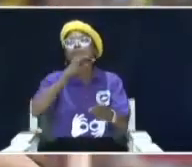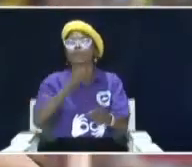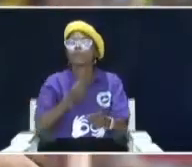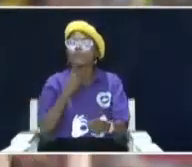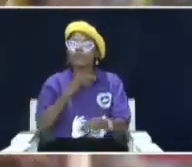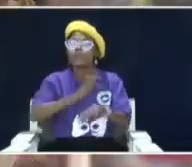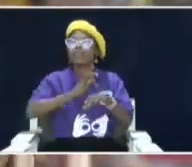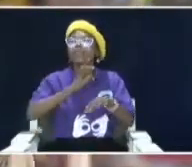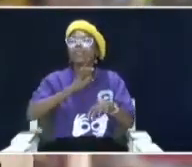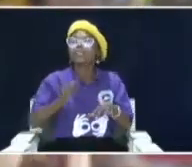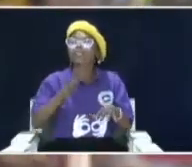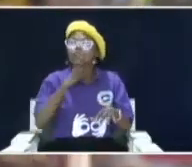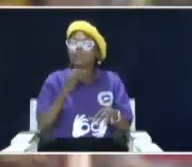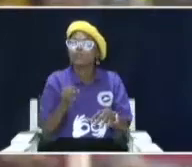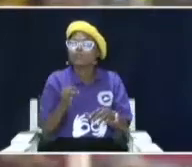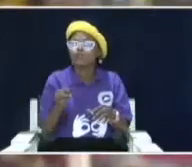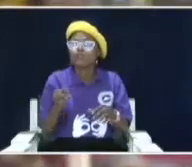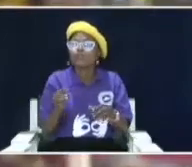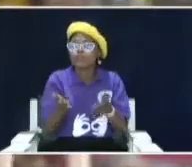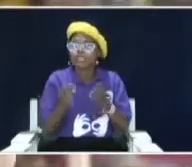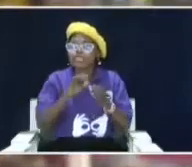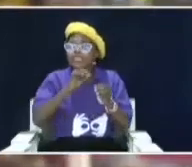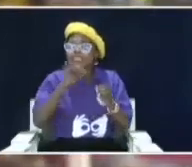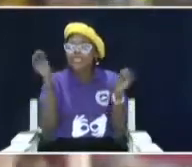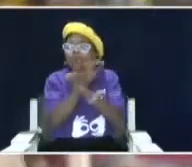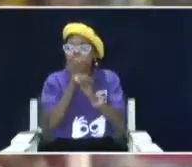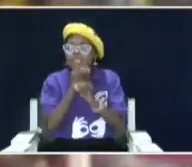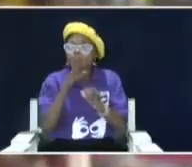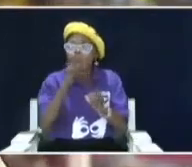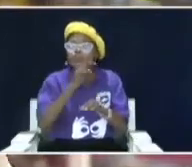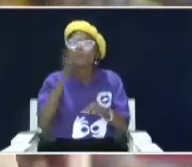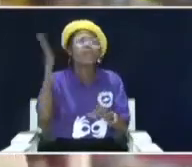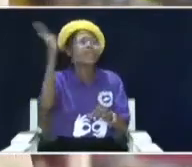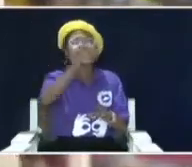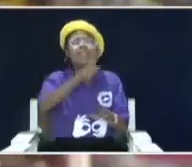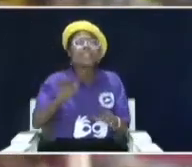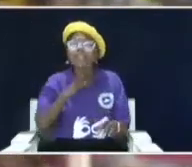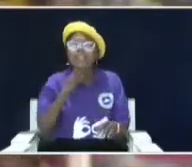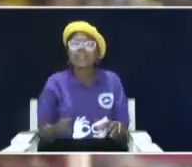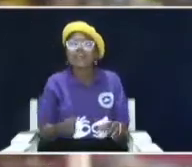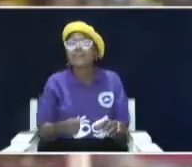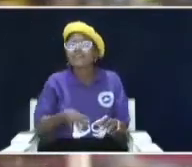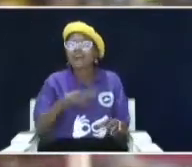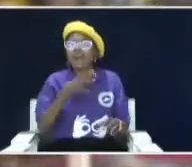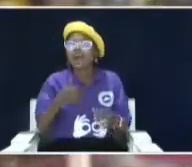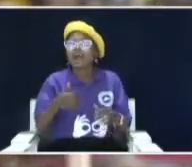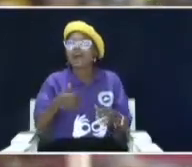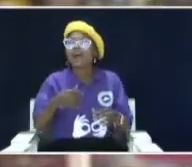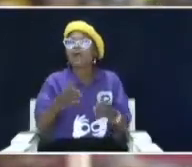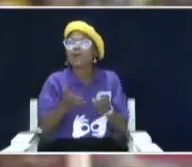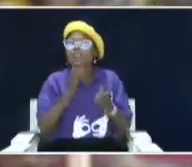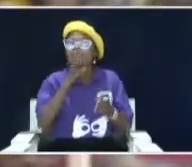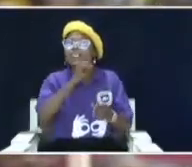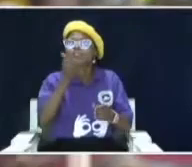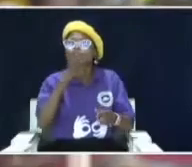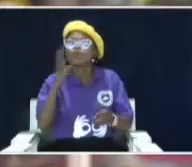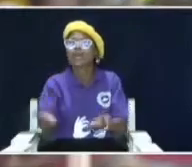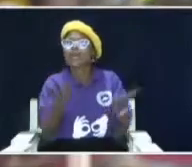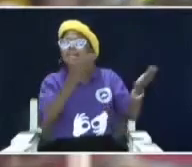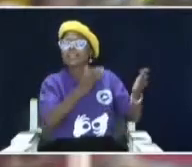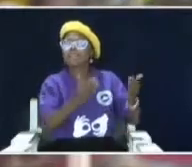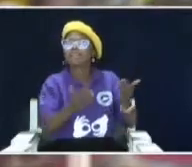nothing. Nothing. I prophesy to someone here, you will never lack anything. After tonight, you will carry